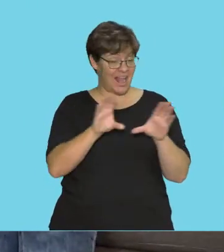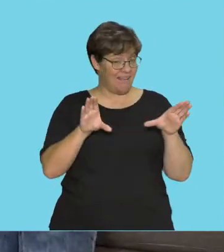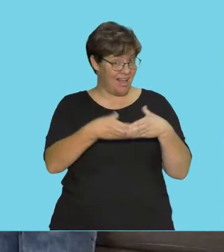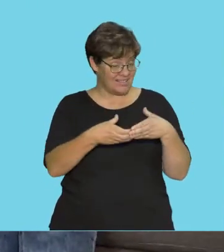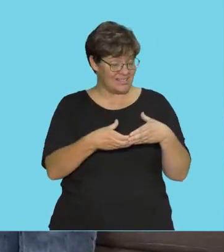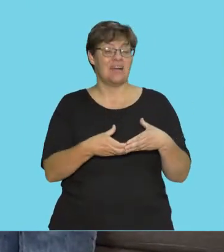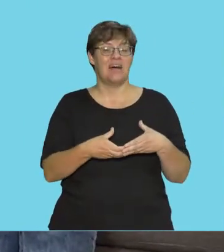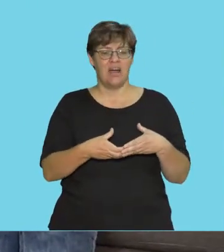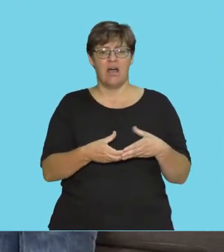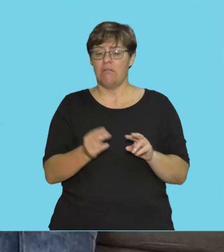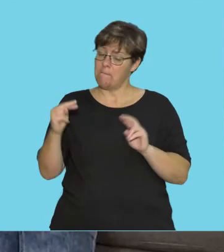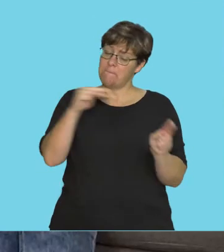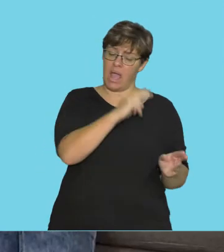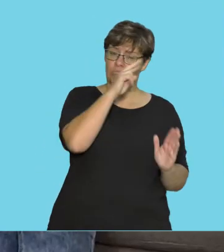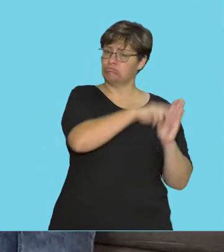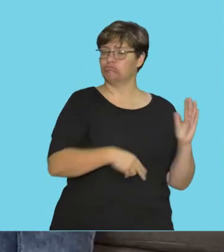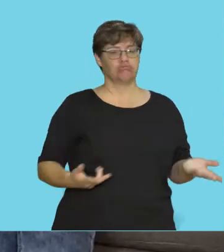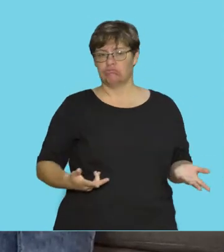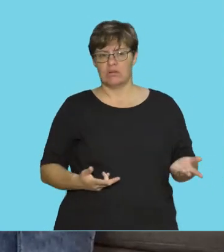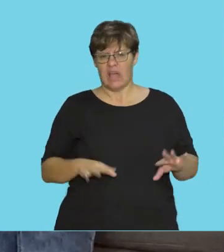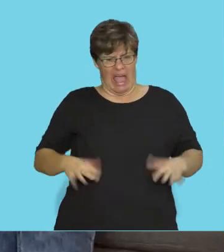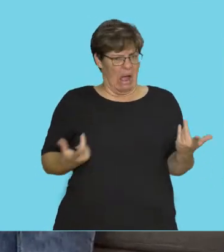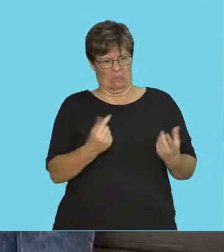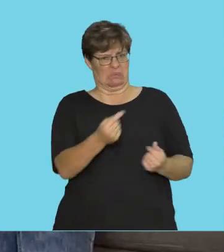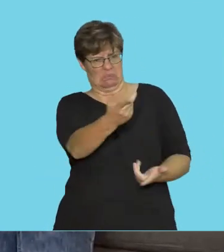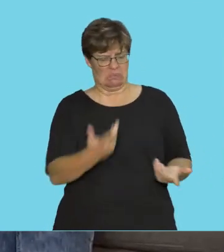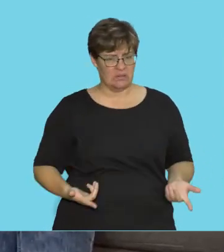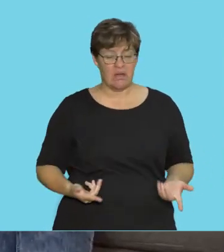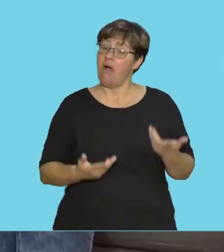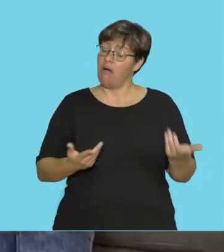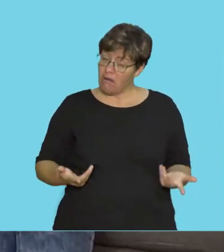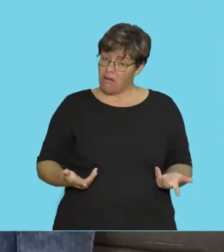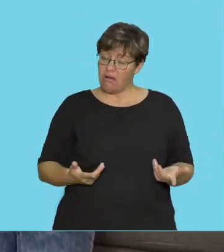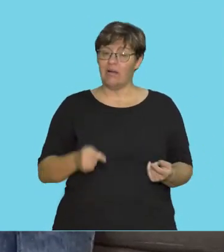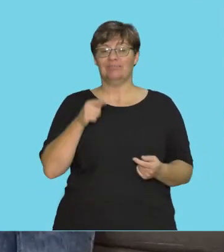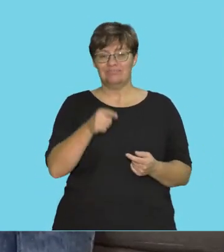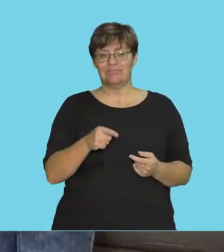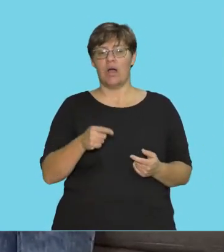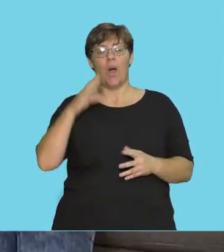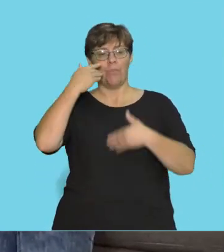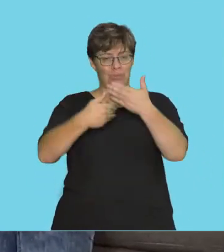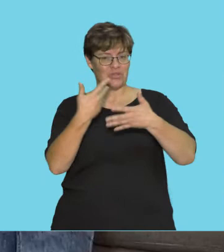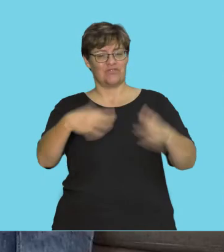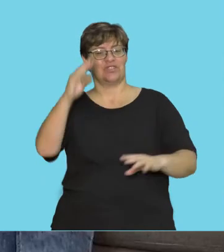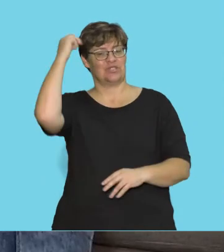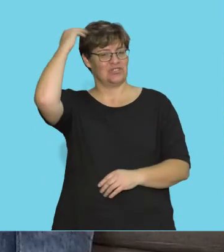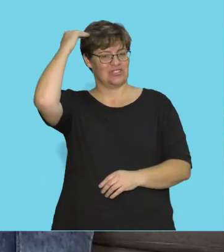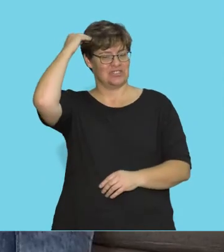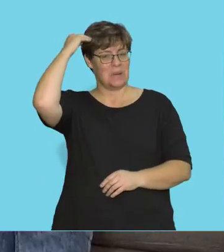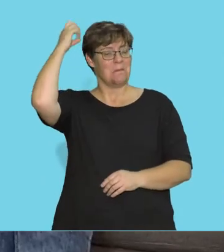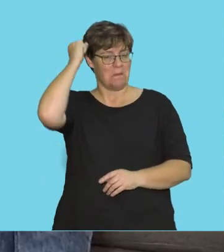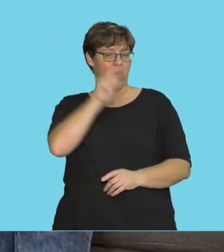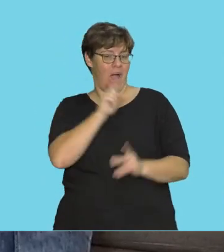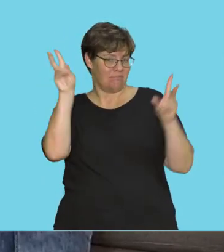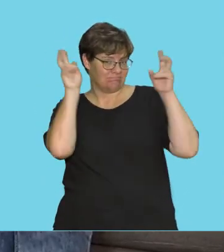in classroom, hardly look back at them. And then people say, how can you do that? Well, actually, you've processed already and